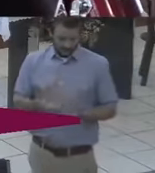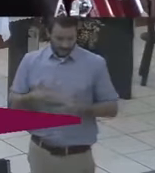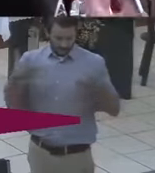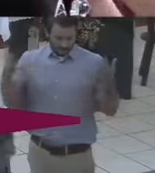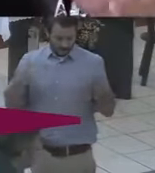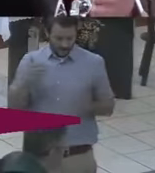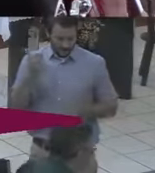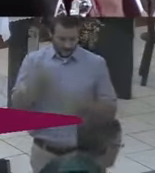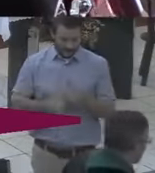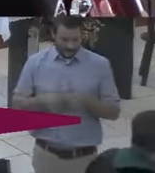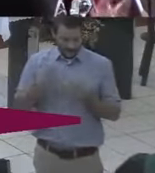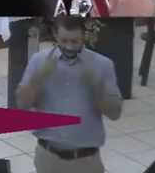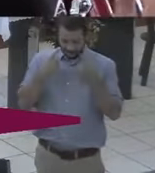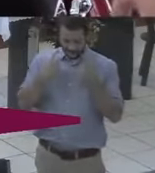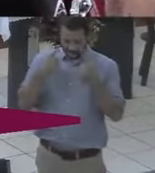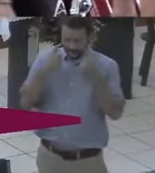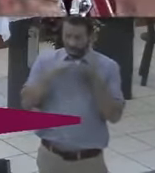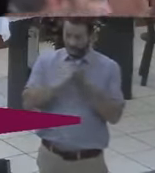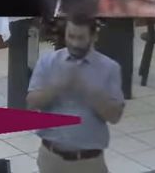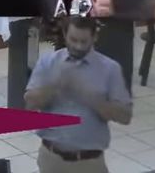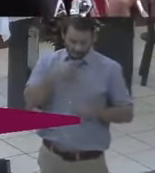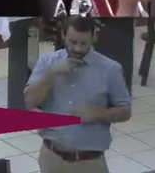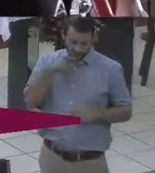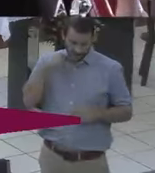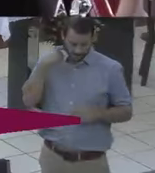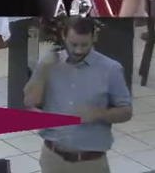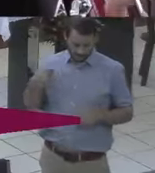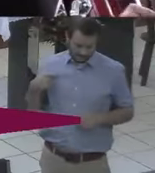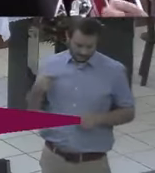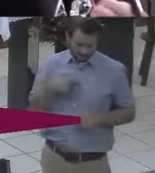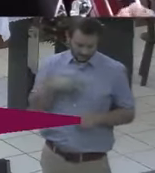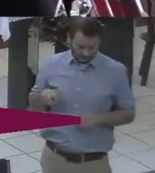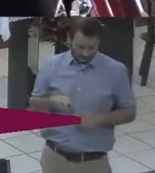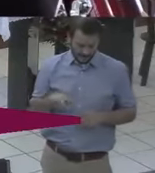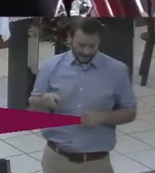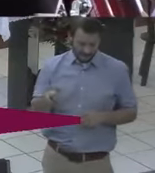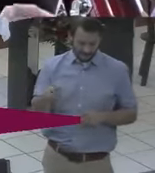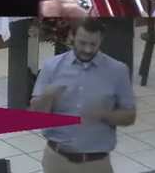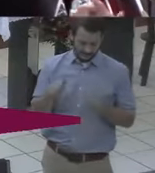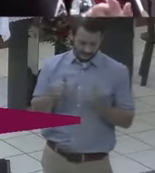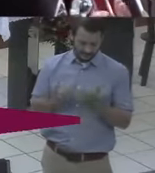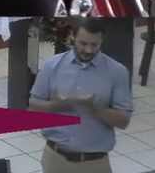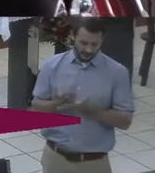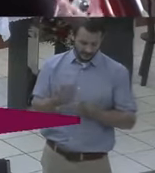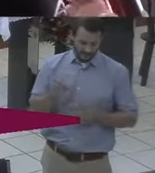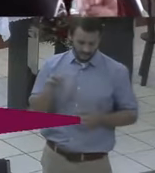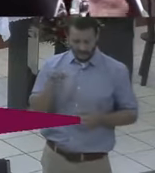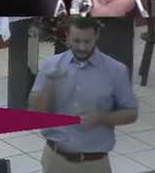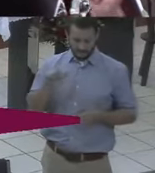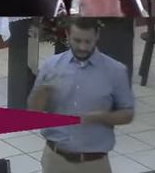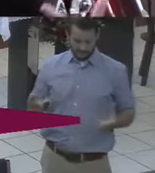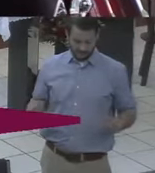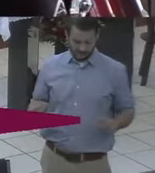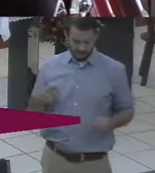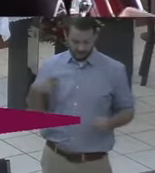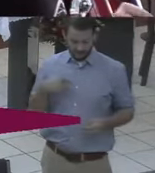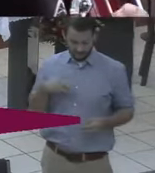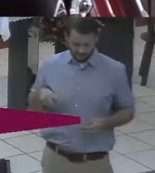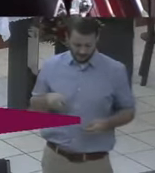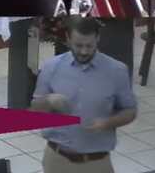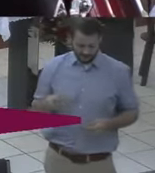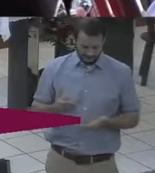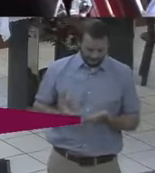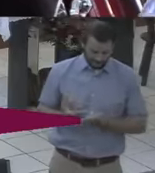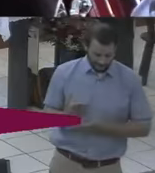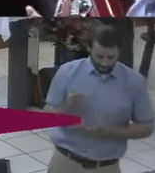songs abound and every tear be dry. We're traveling through Emmanuel's ground.